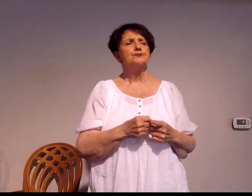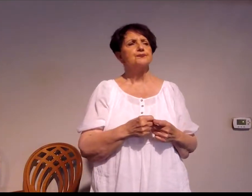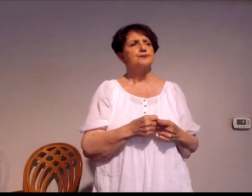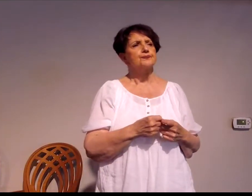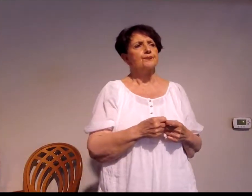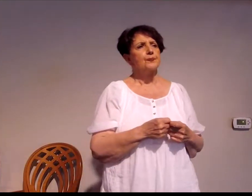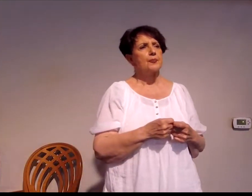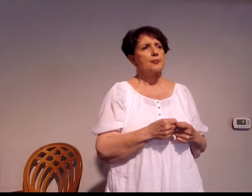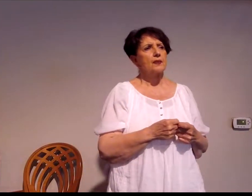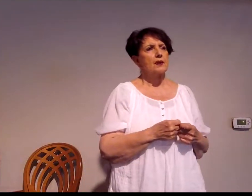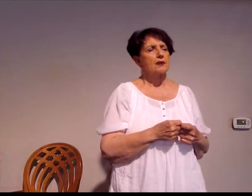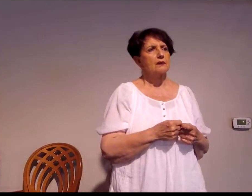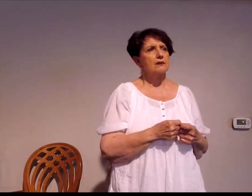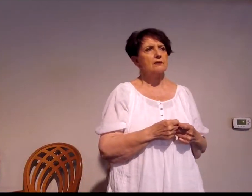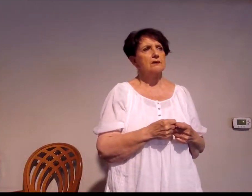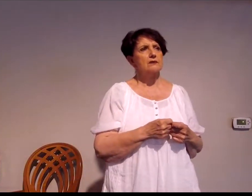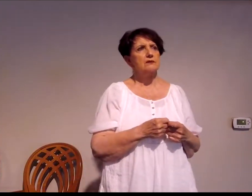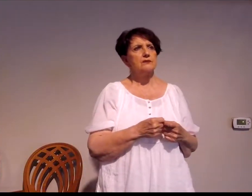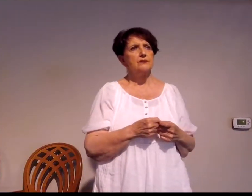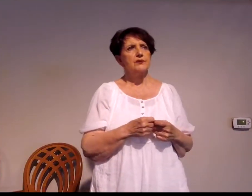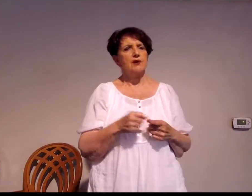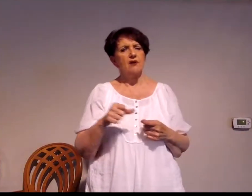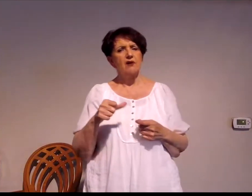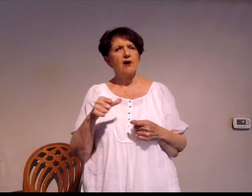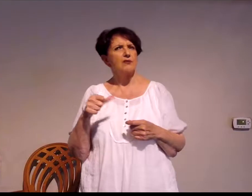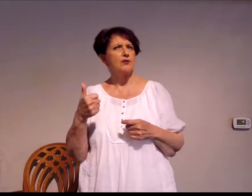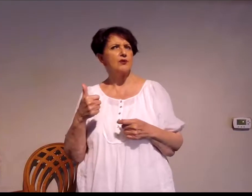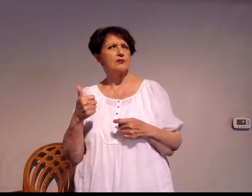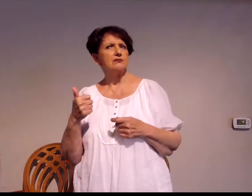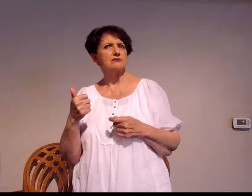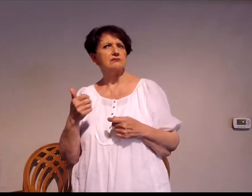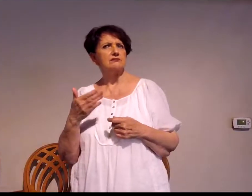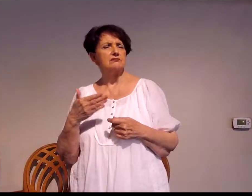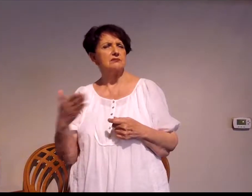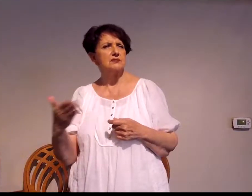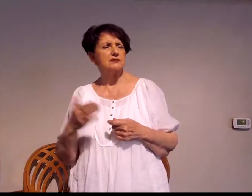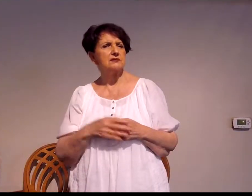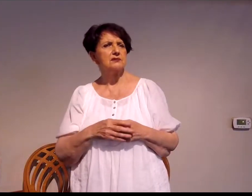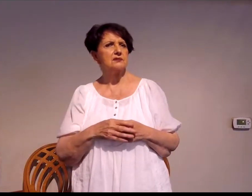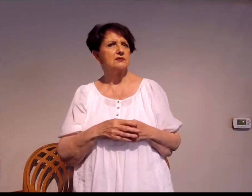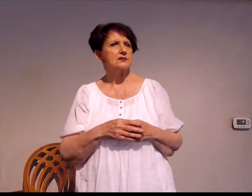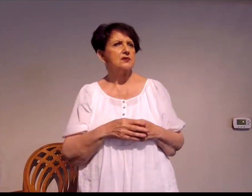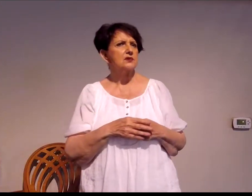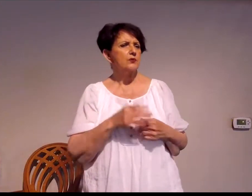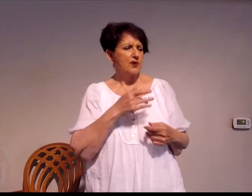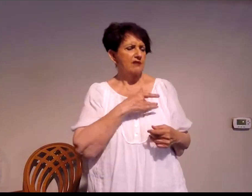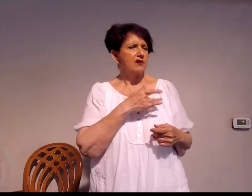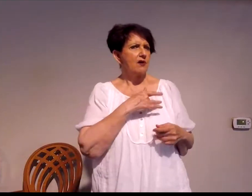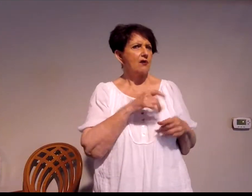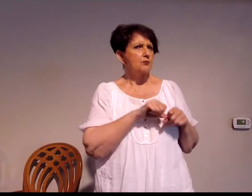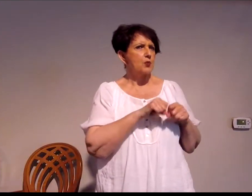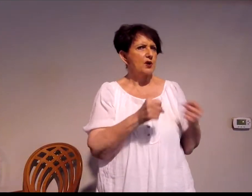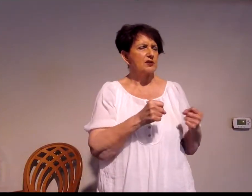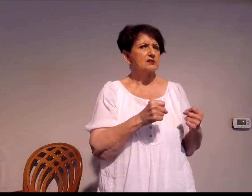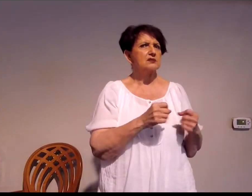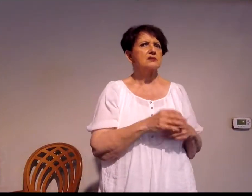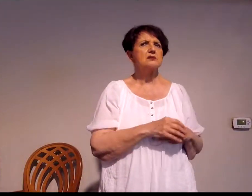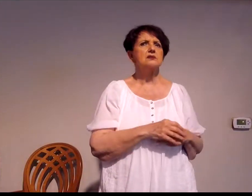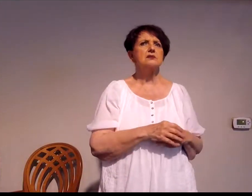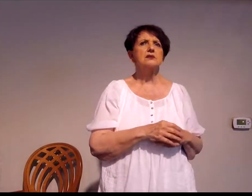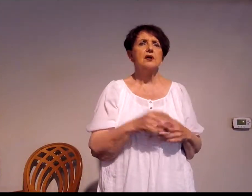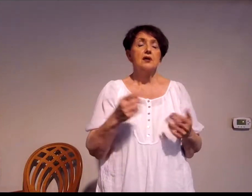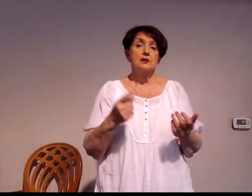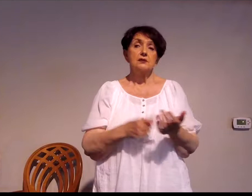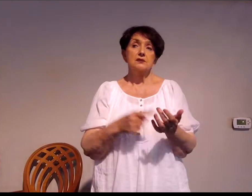There are other ways in which we have many, many heartbreaks. And